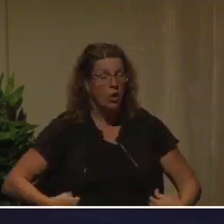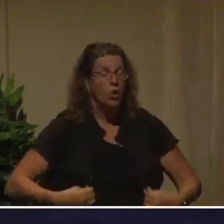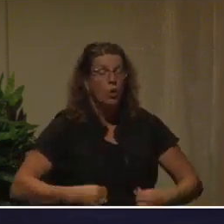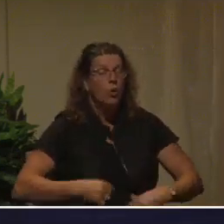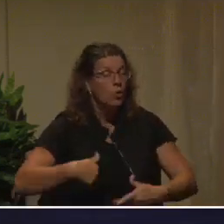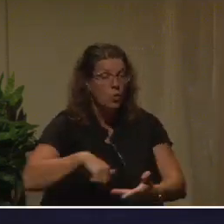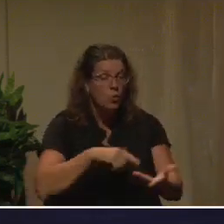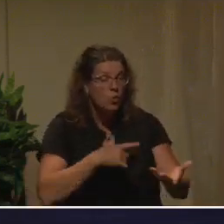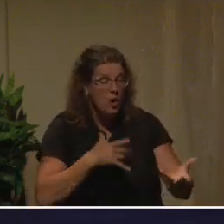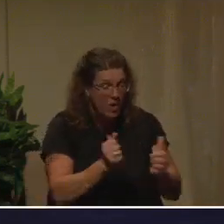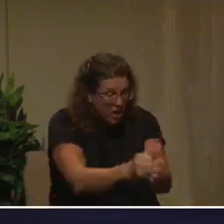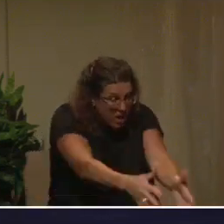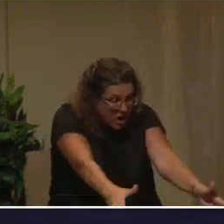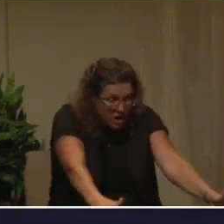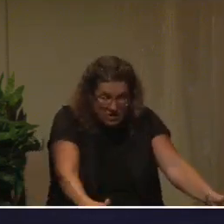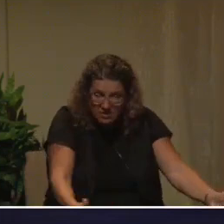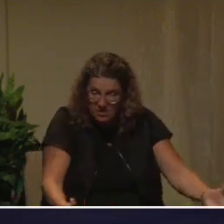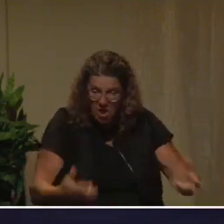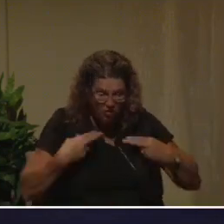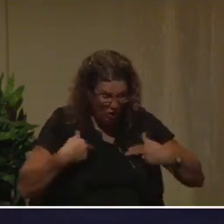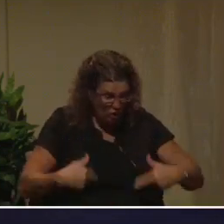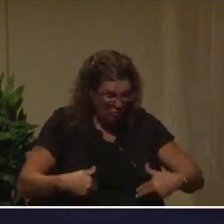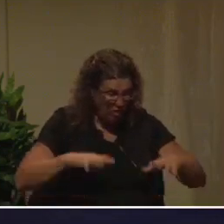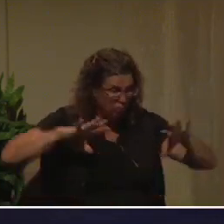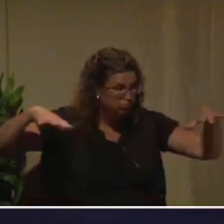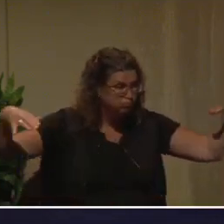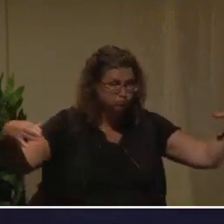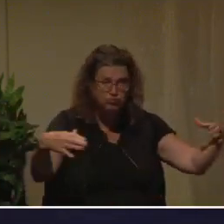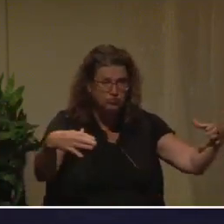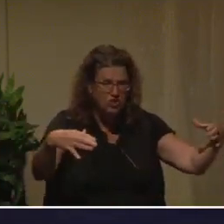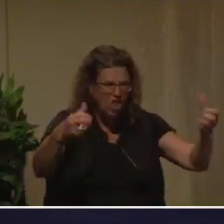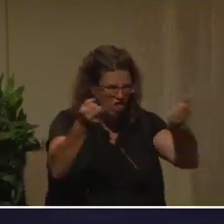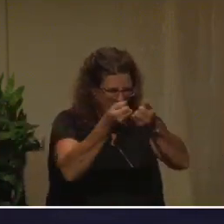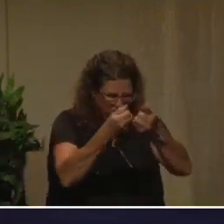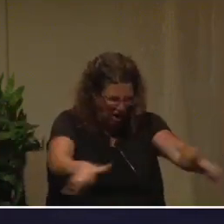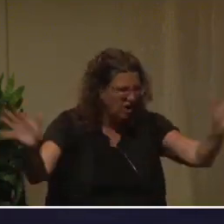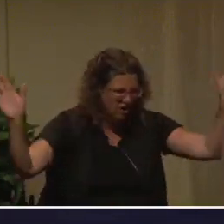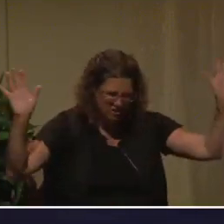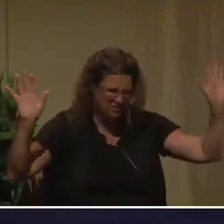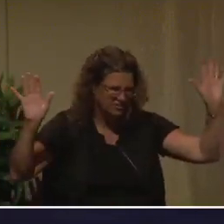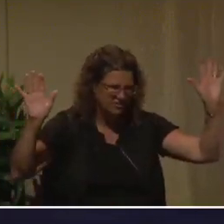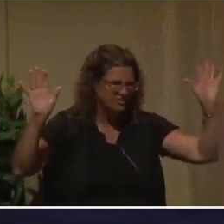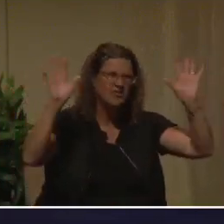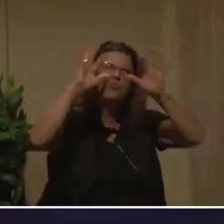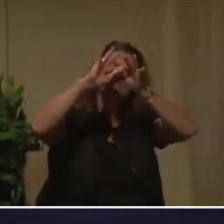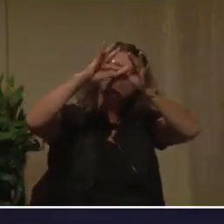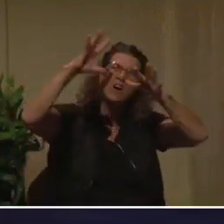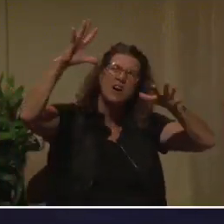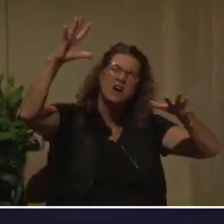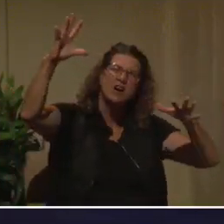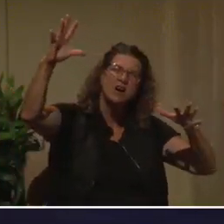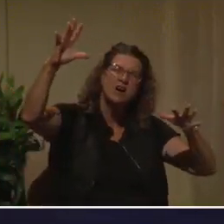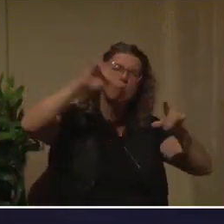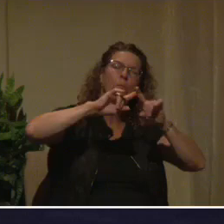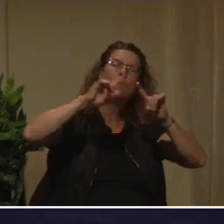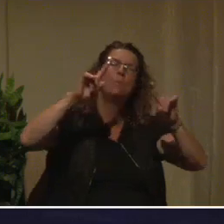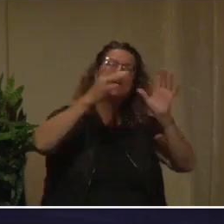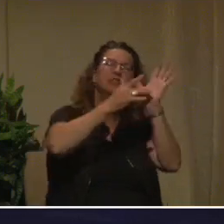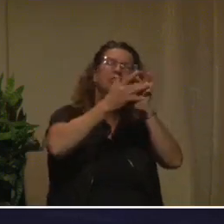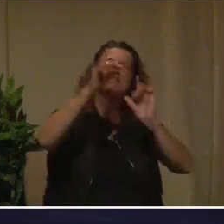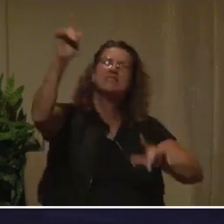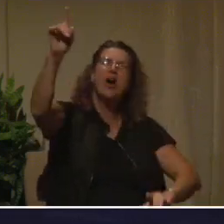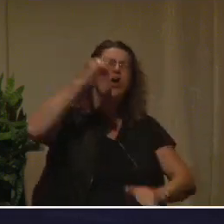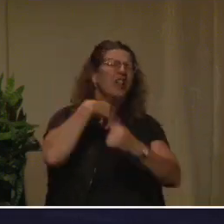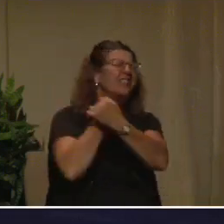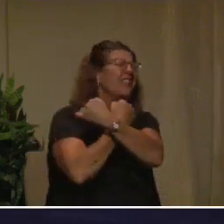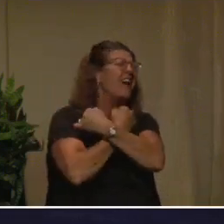We would have been totally lost. The human race would have been utterly lost. We would have been lost. But you, Jesus, came out of your incredible love, and you died, and you rose